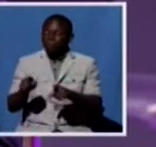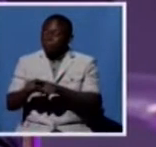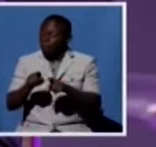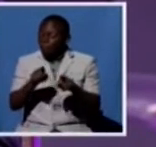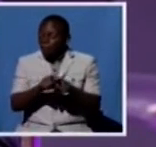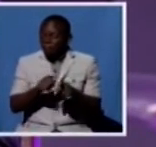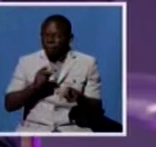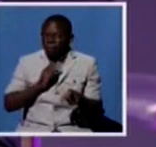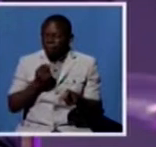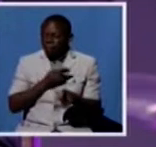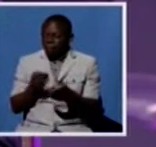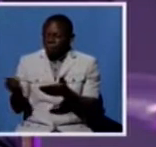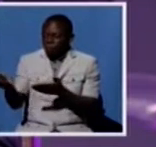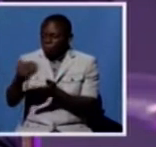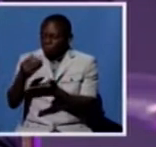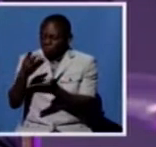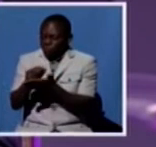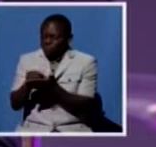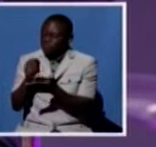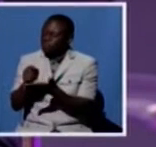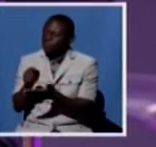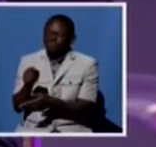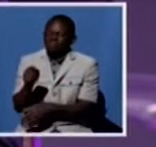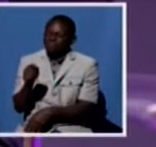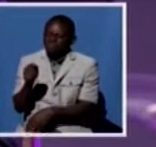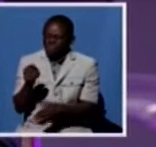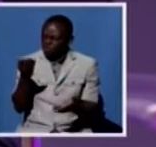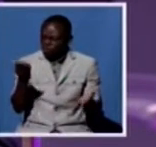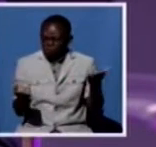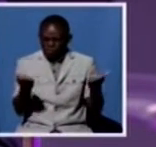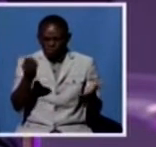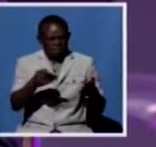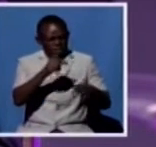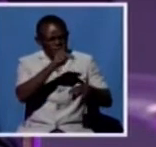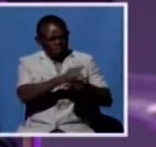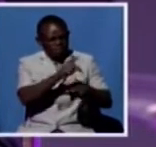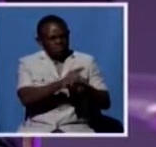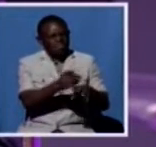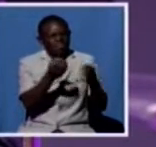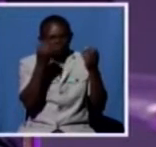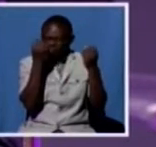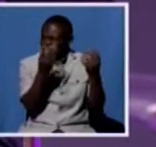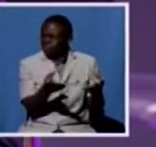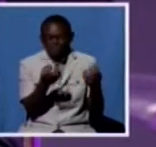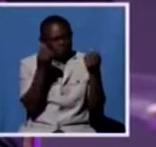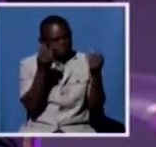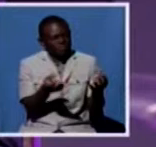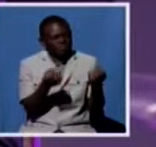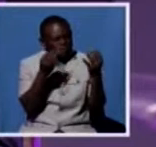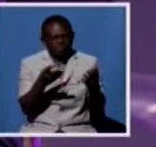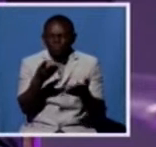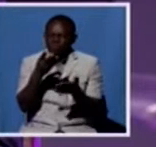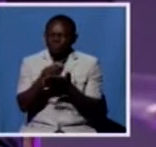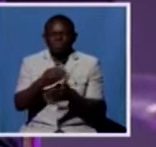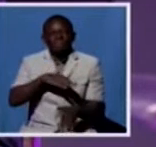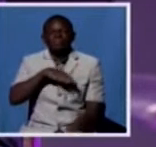have a lot of projects that we are undertaking. The impact may not be felt immediately, but I can assure you